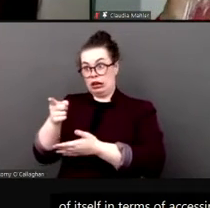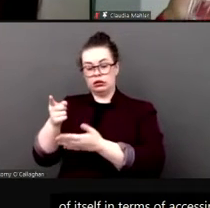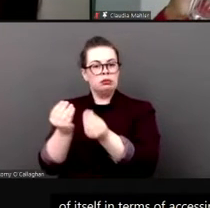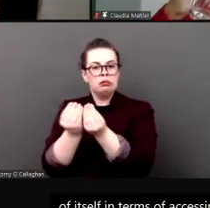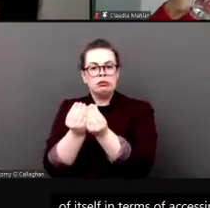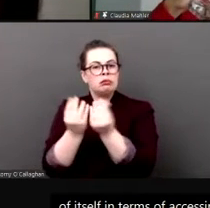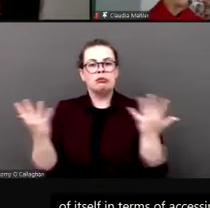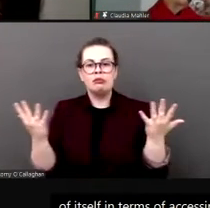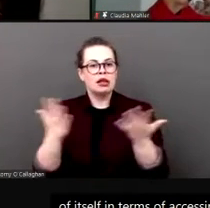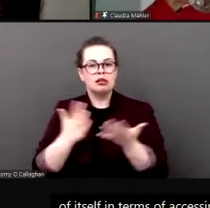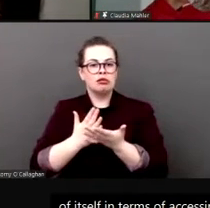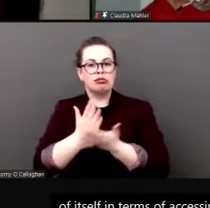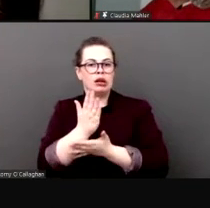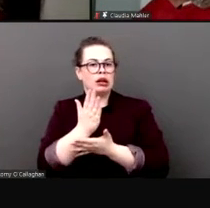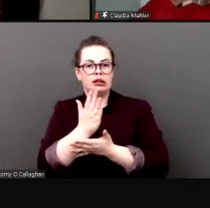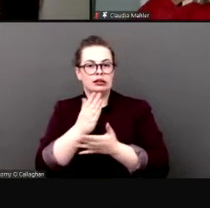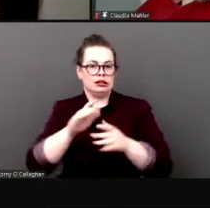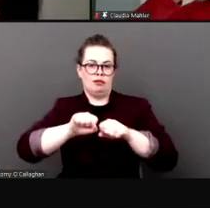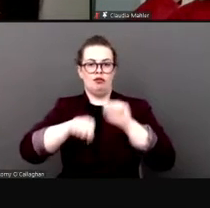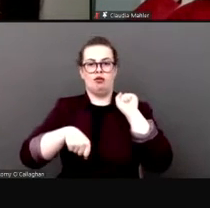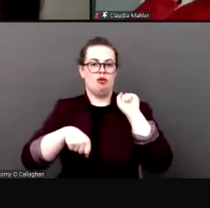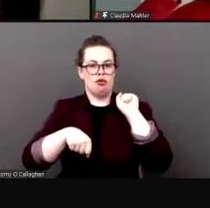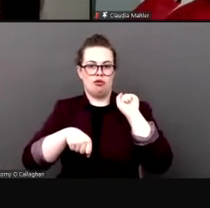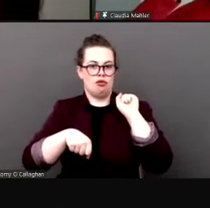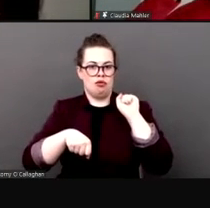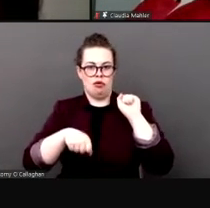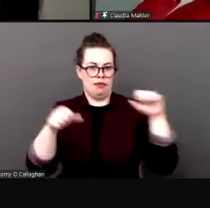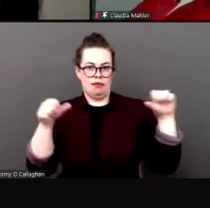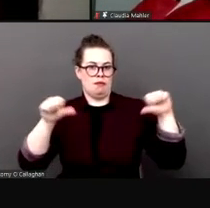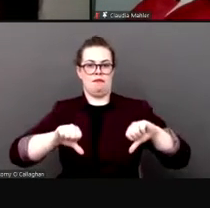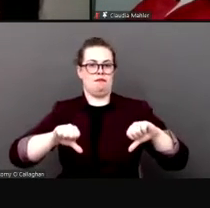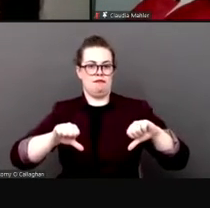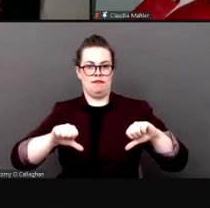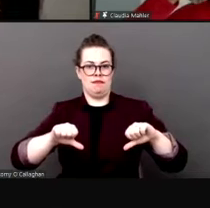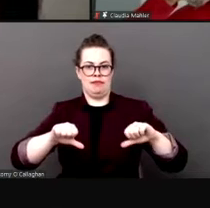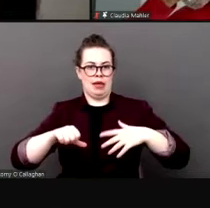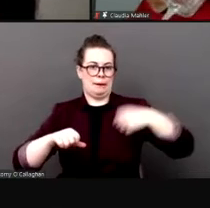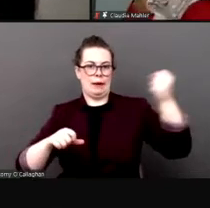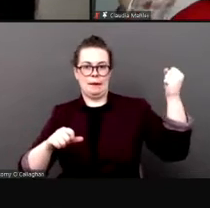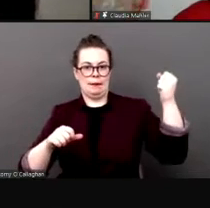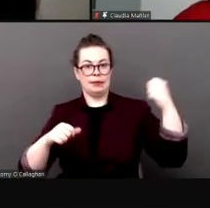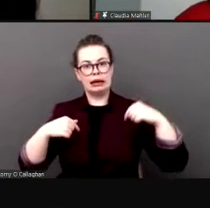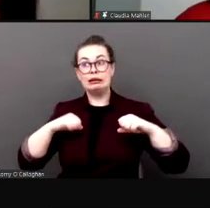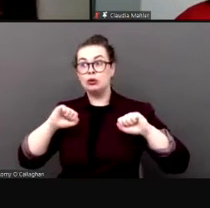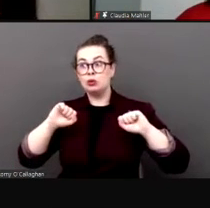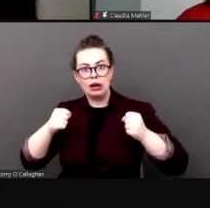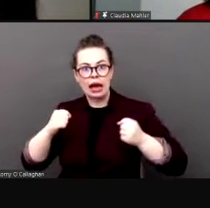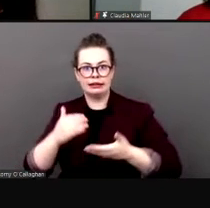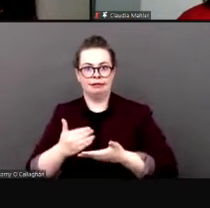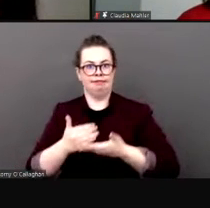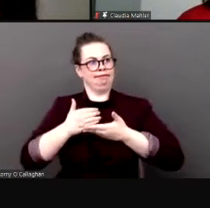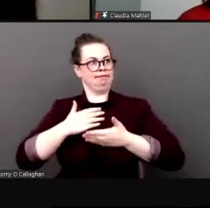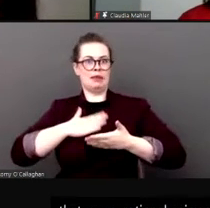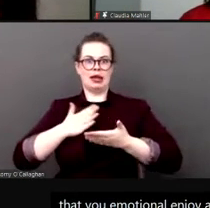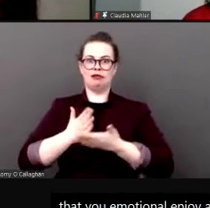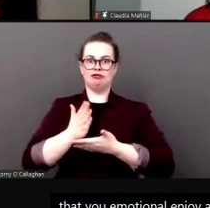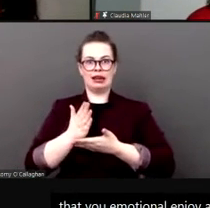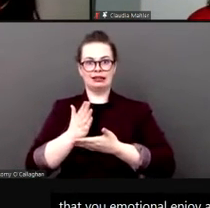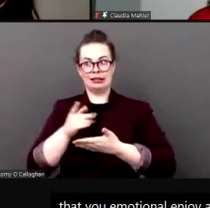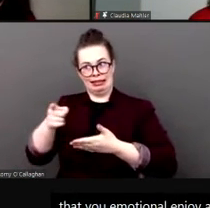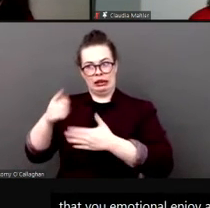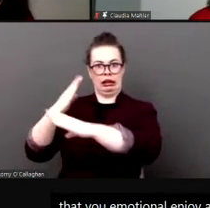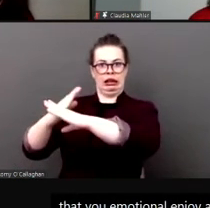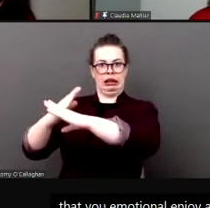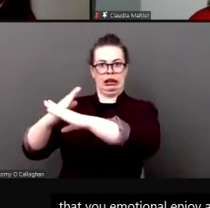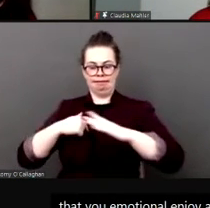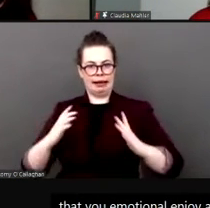notionally enjoy as a human being will you actually be able to equally enjoy. So it really, really is